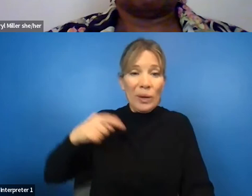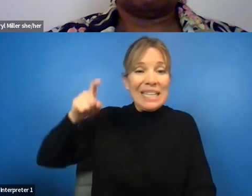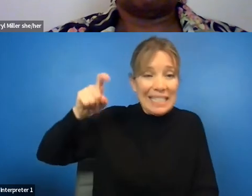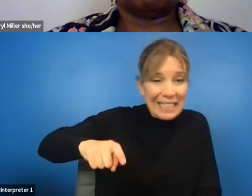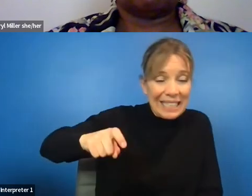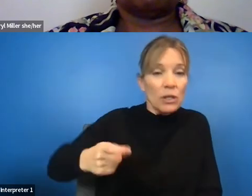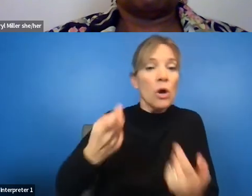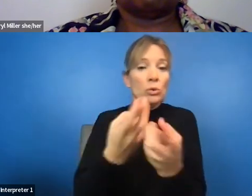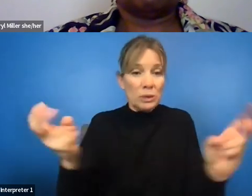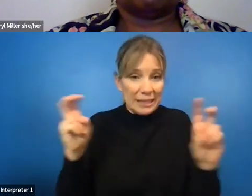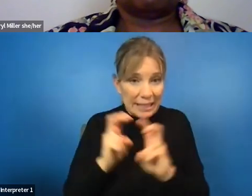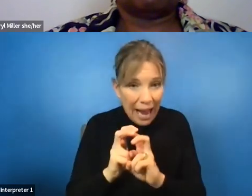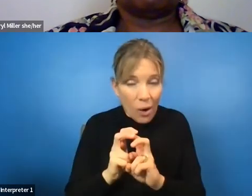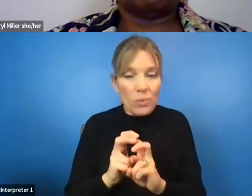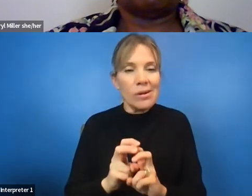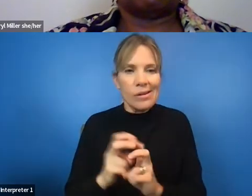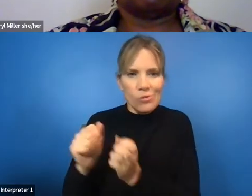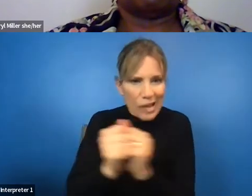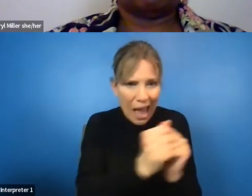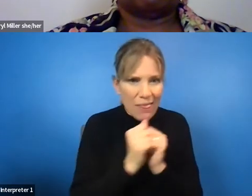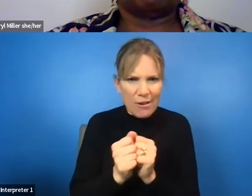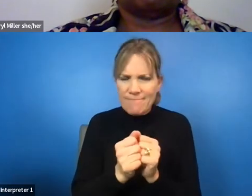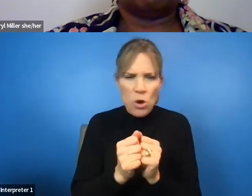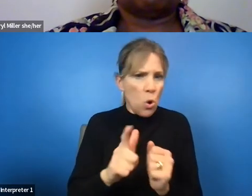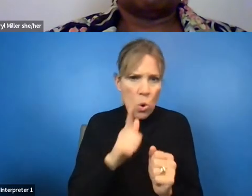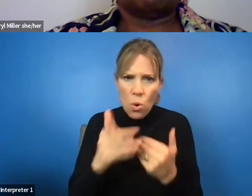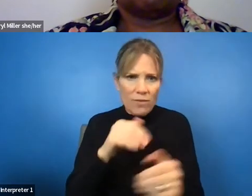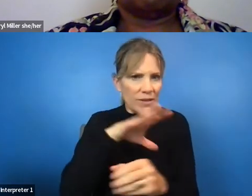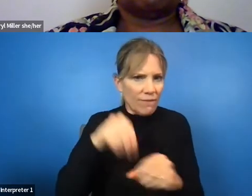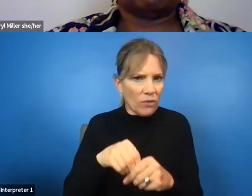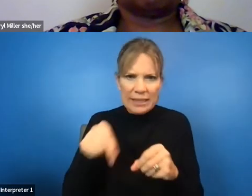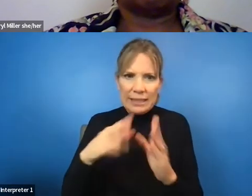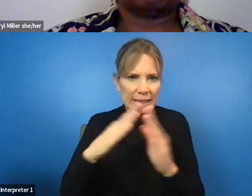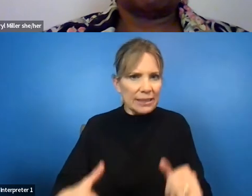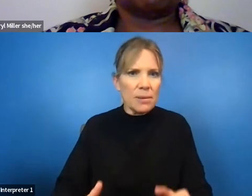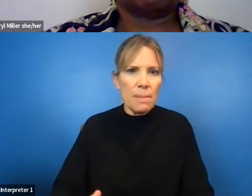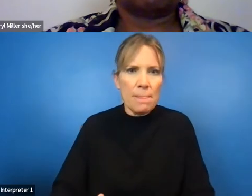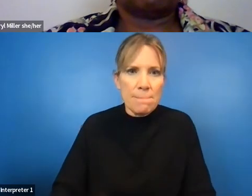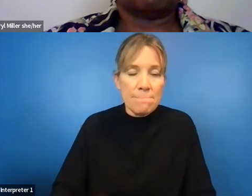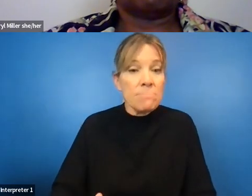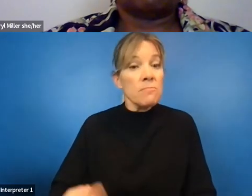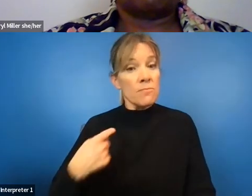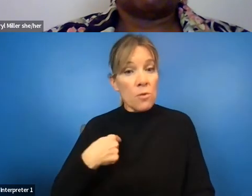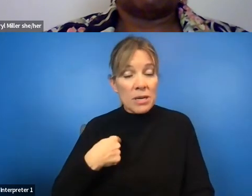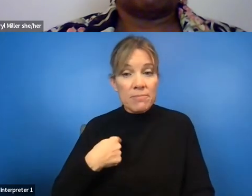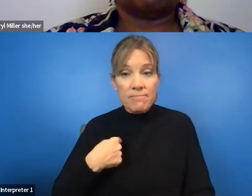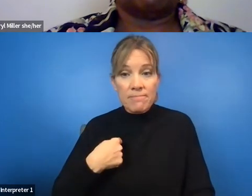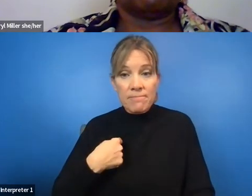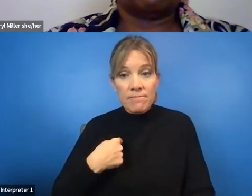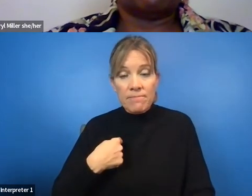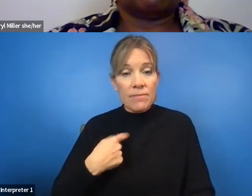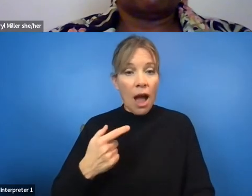sit down at the table with everyone who's involved in this system. For me, as